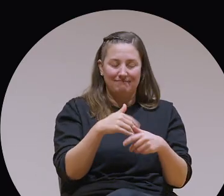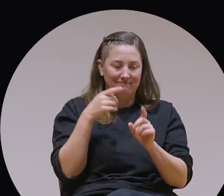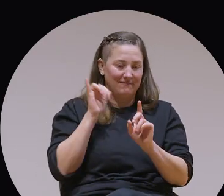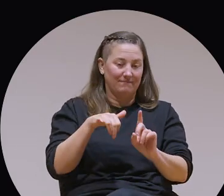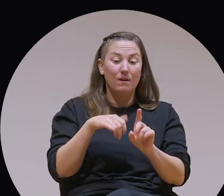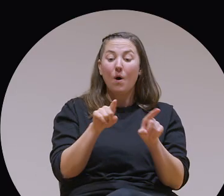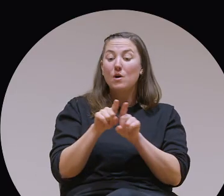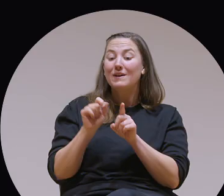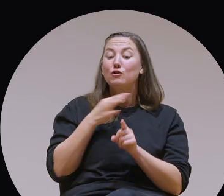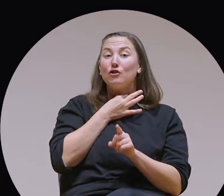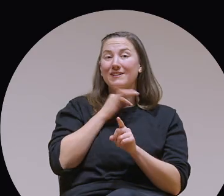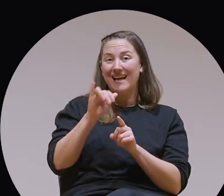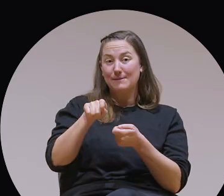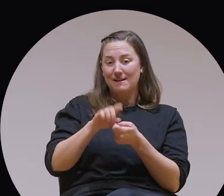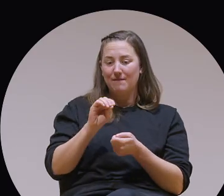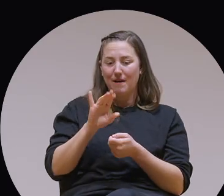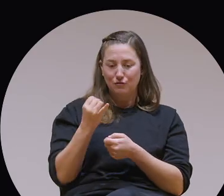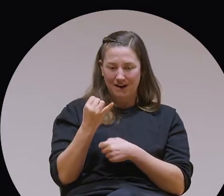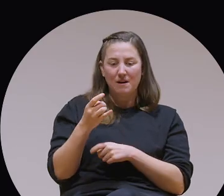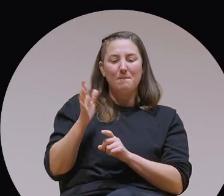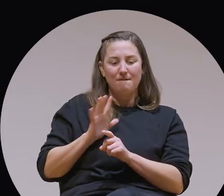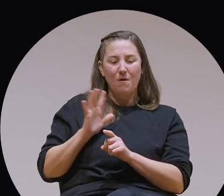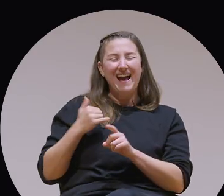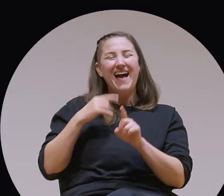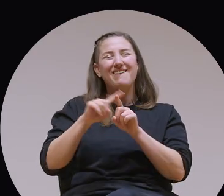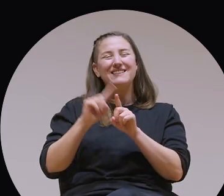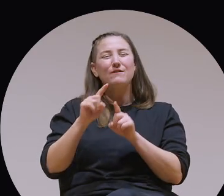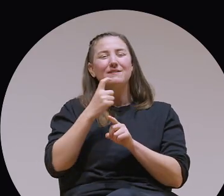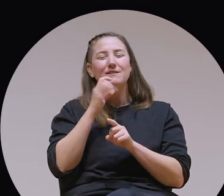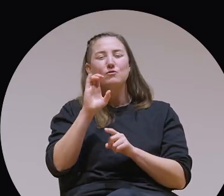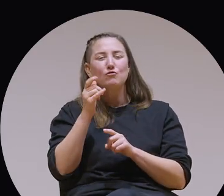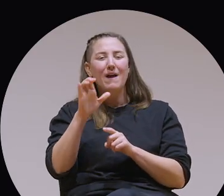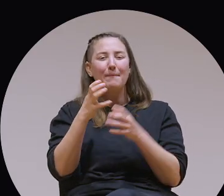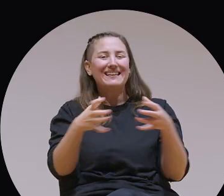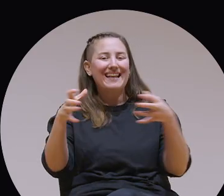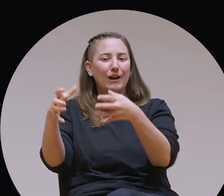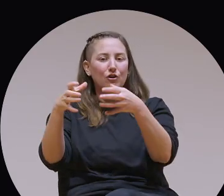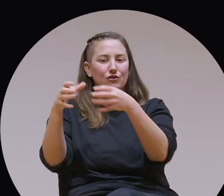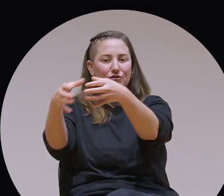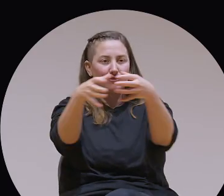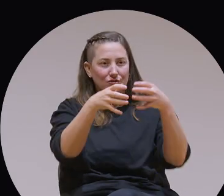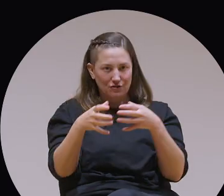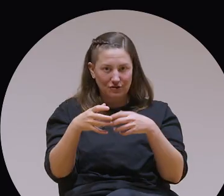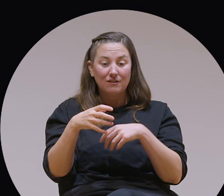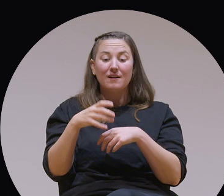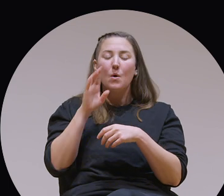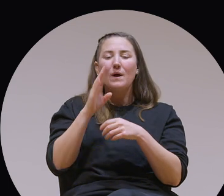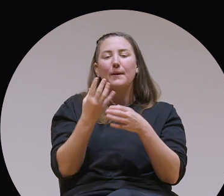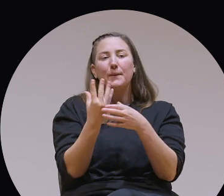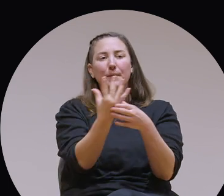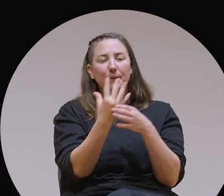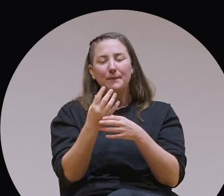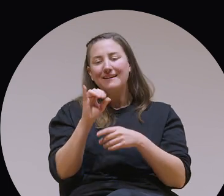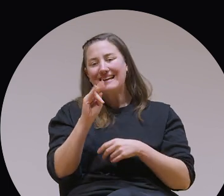you're wondering what the object is, it used to contain cone-shaped ceramic containers, and they would have incense and